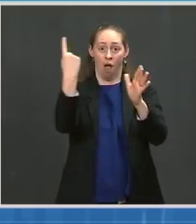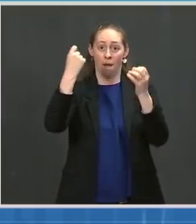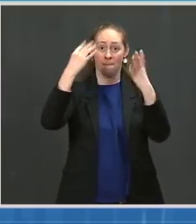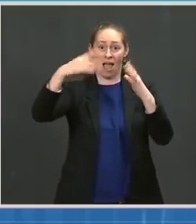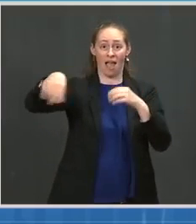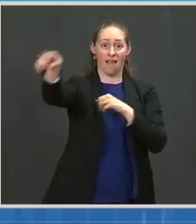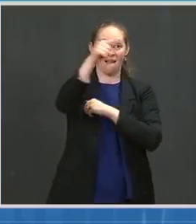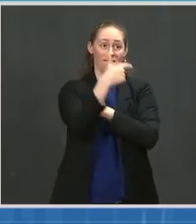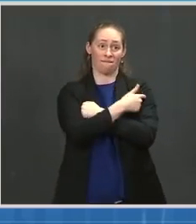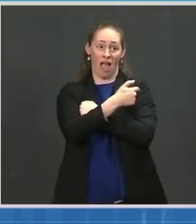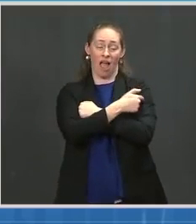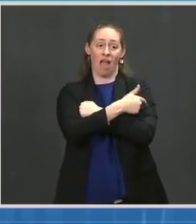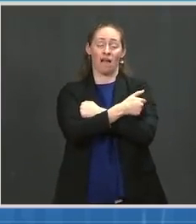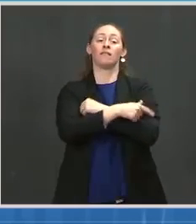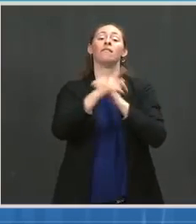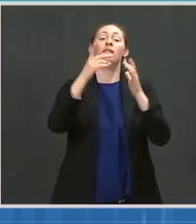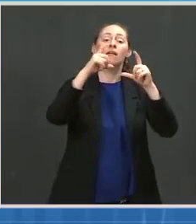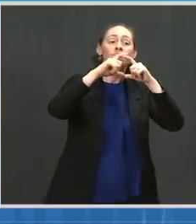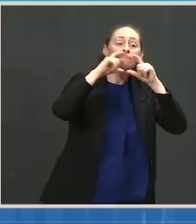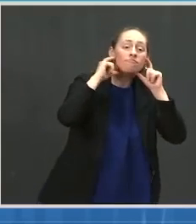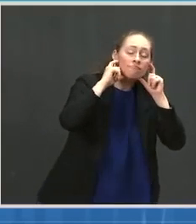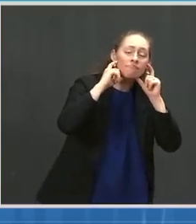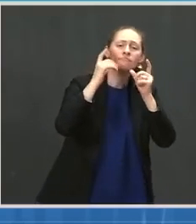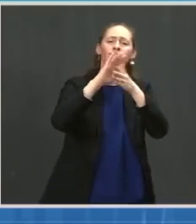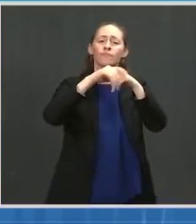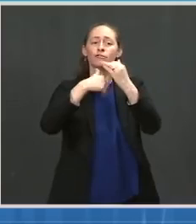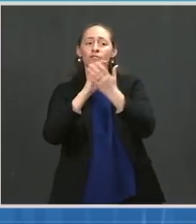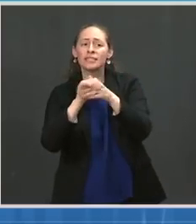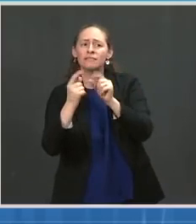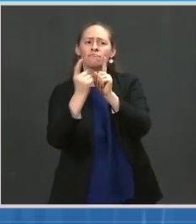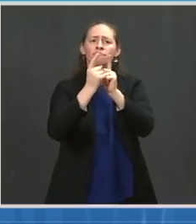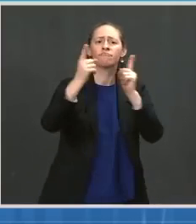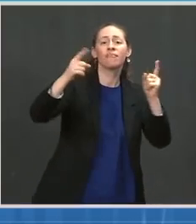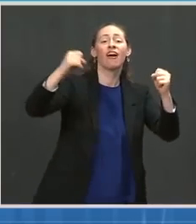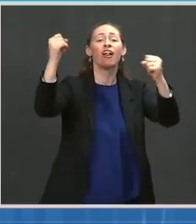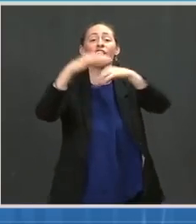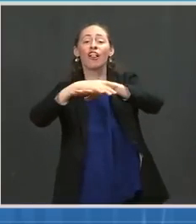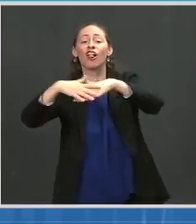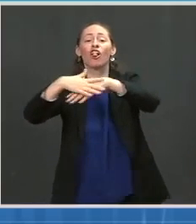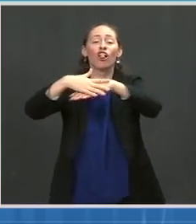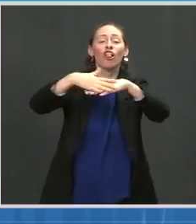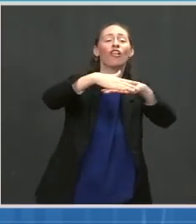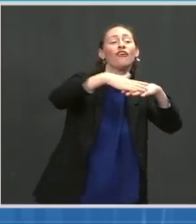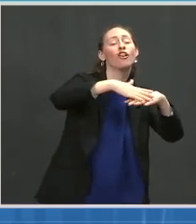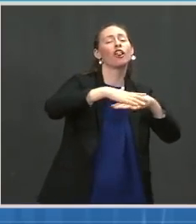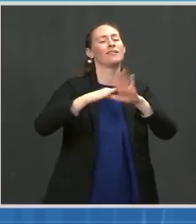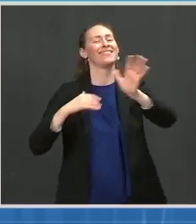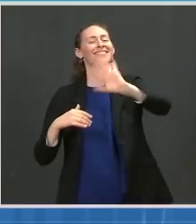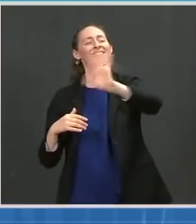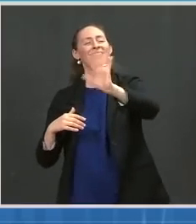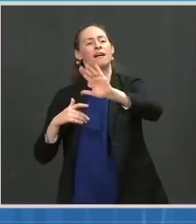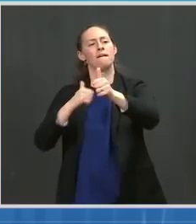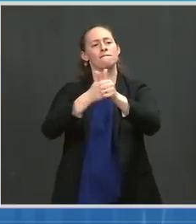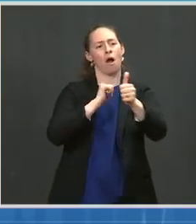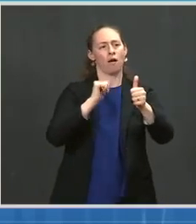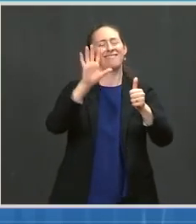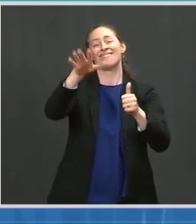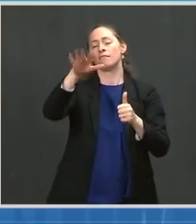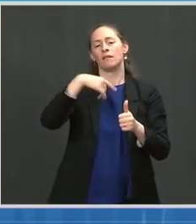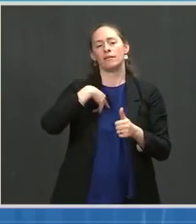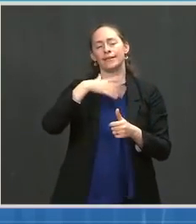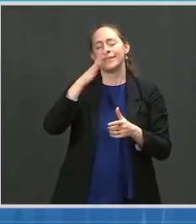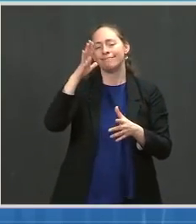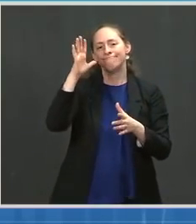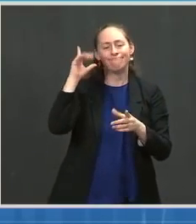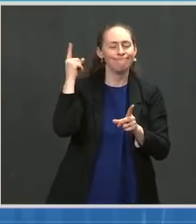keeping distance, washing their hands, avoiding indoor gatherings. So just want to emphasize, we have great confidence in vaccines. We understood they weren't perfect,